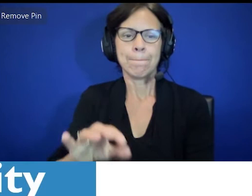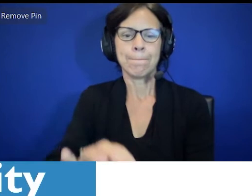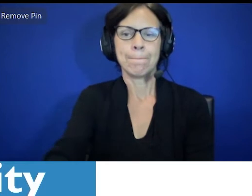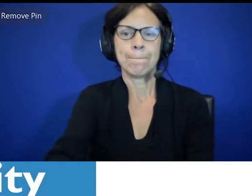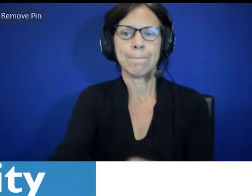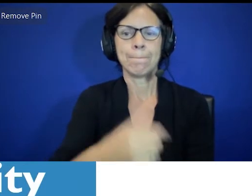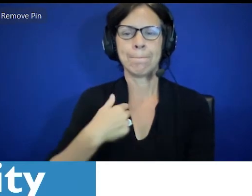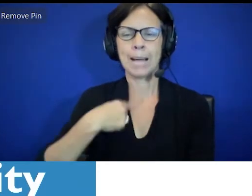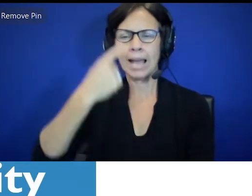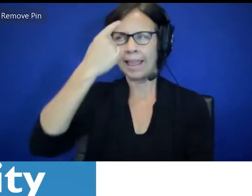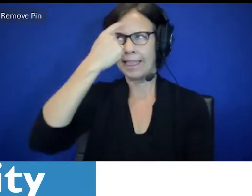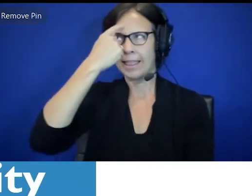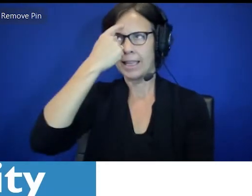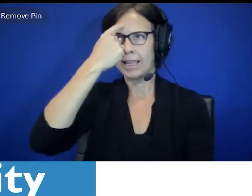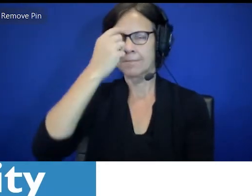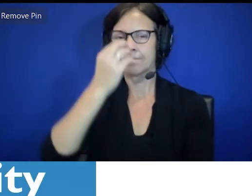I think,